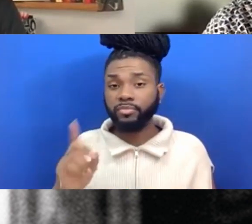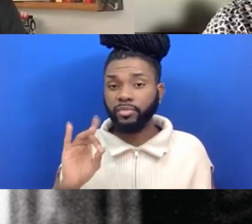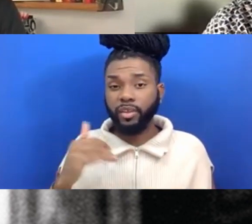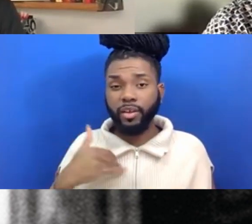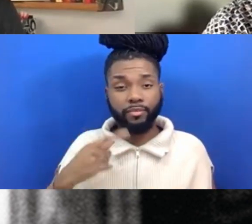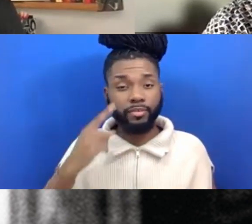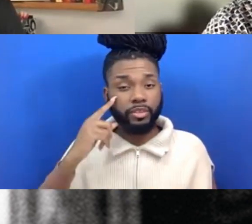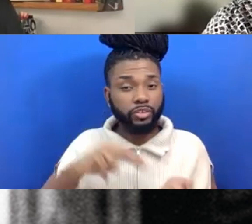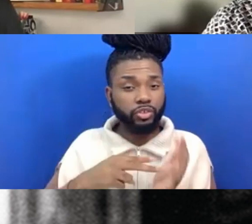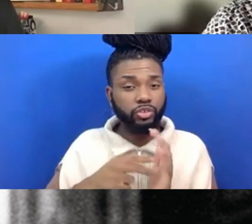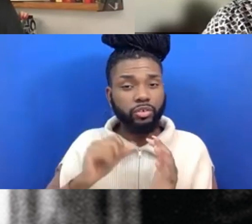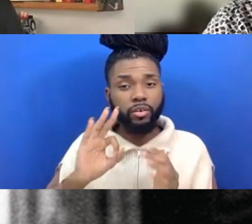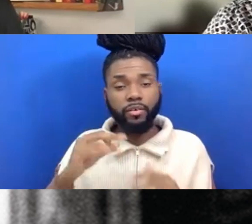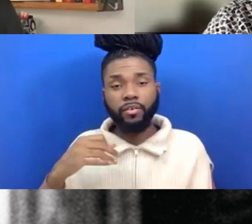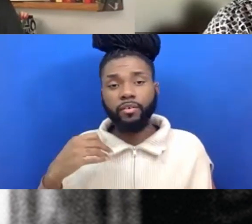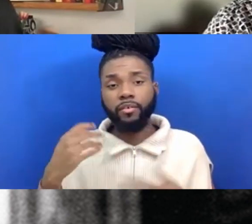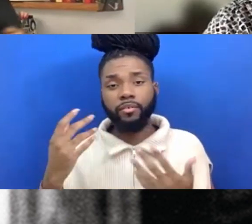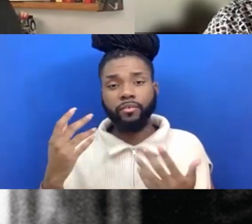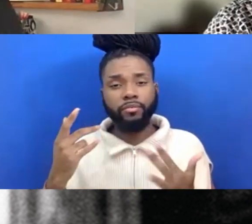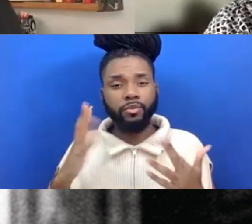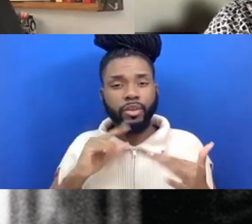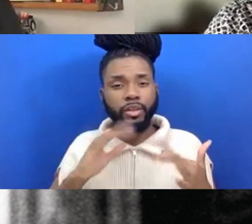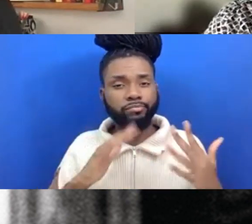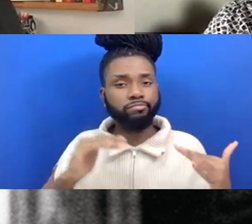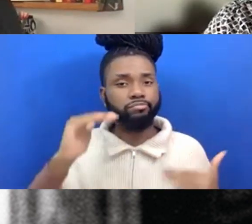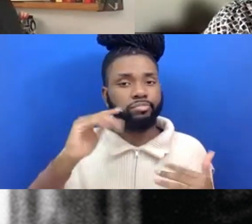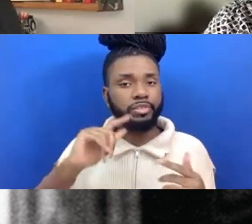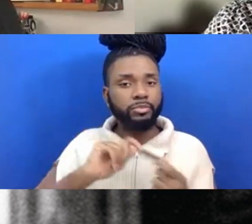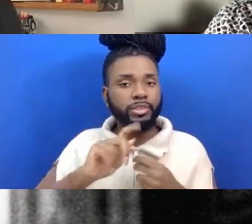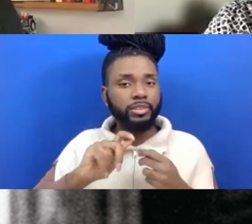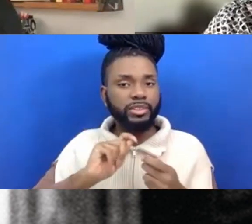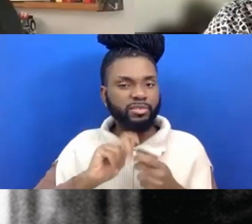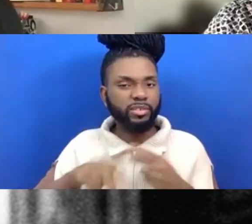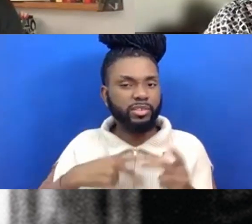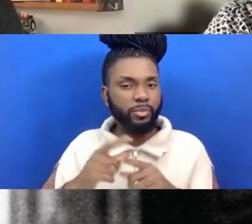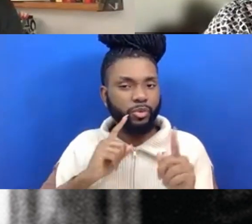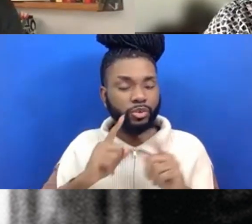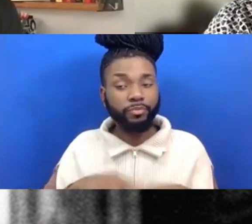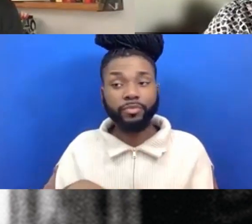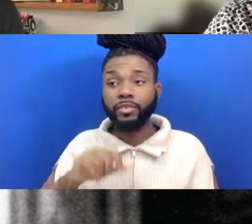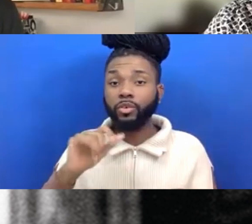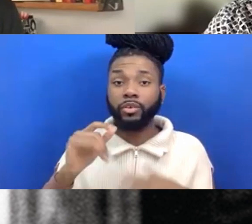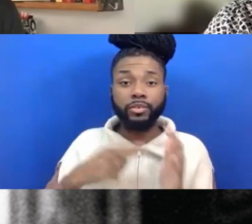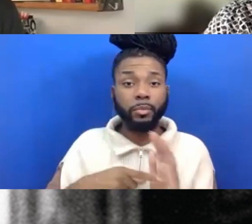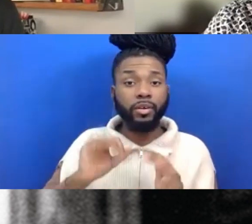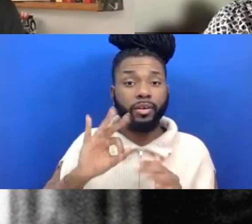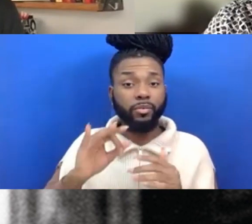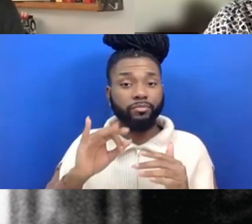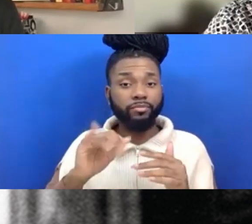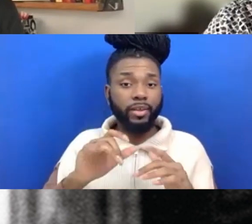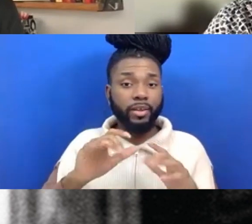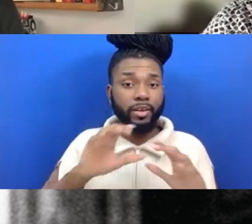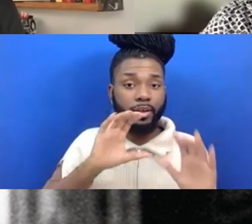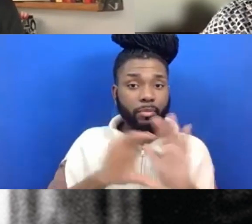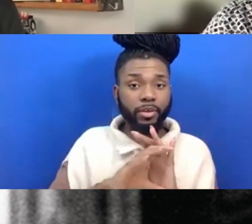staging certain kinds of conversation. So there is a conversation between the image and how it is placed in relationship to text